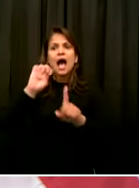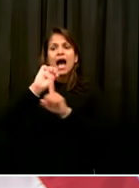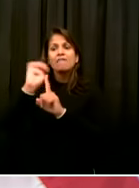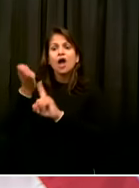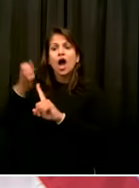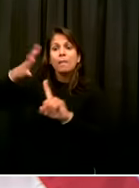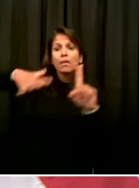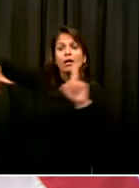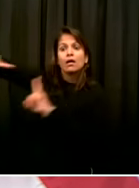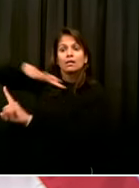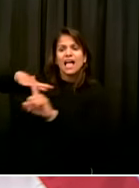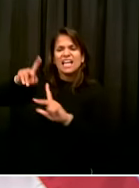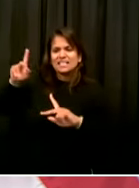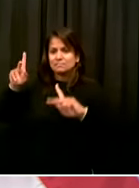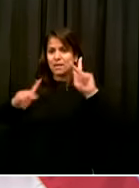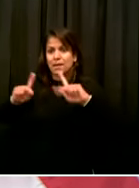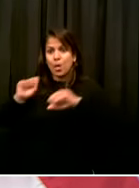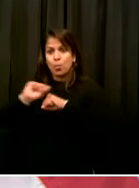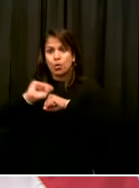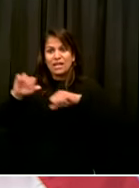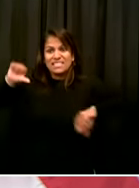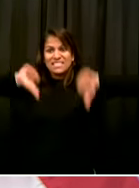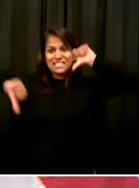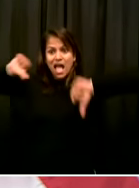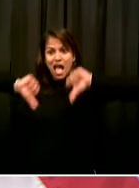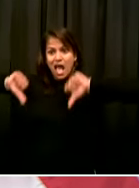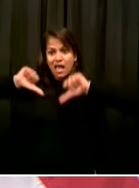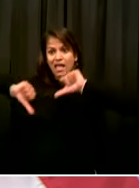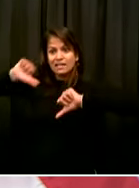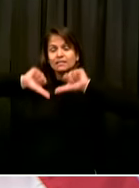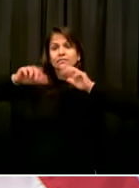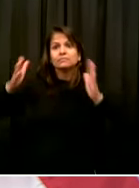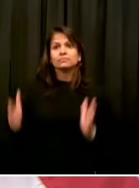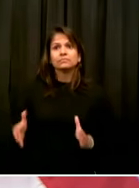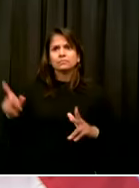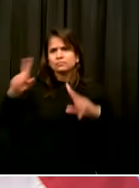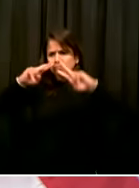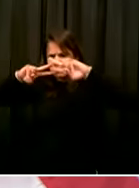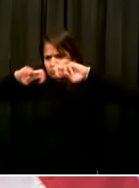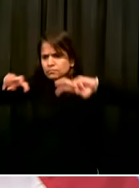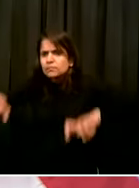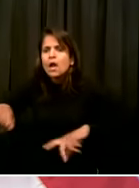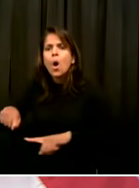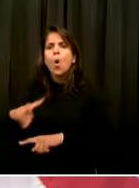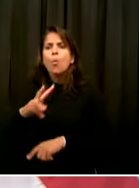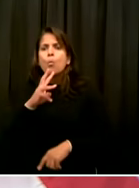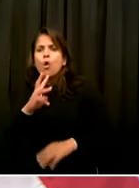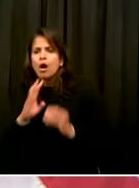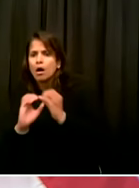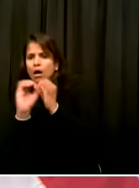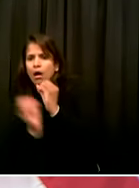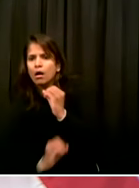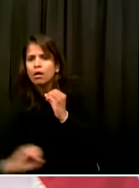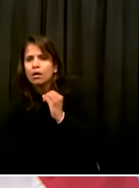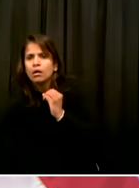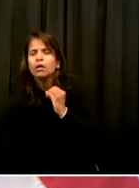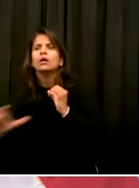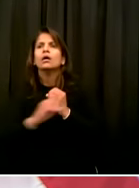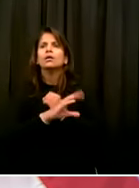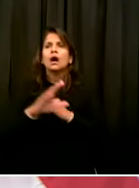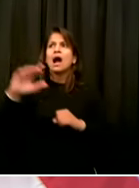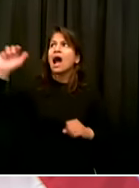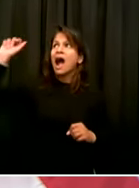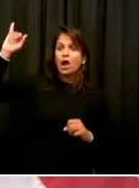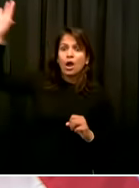different signals that we have, not just for COVID-19, but for other diseases as well. There are some technical challenges specifically with